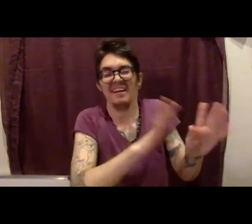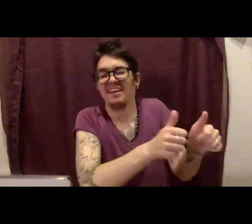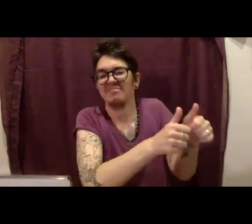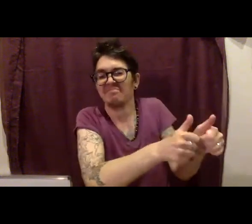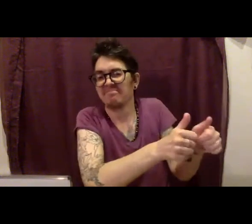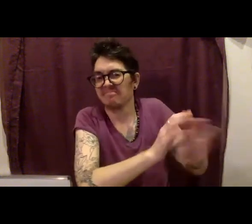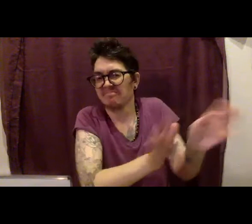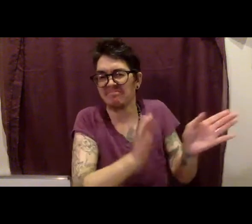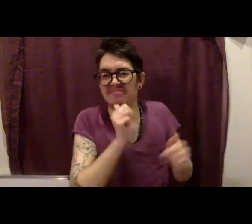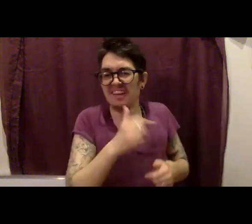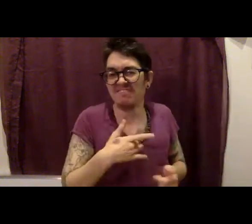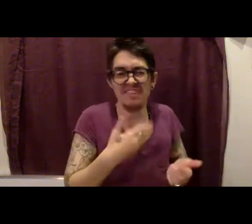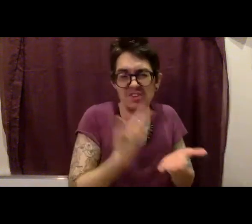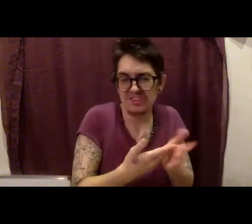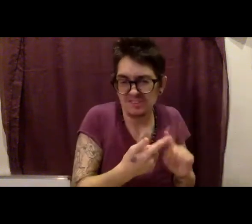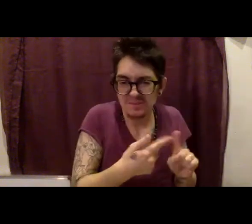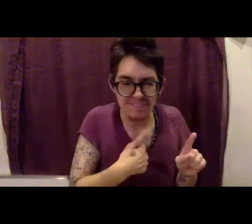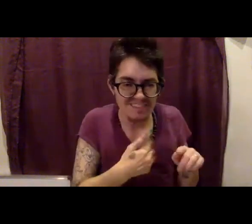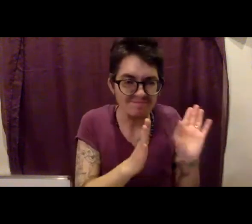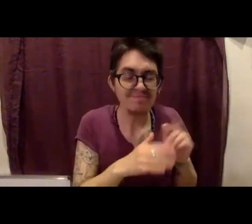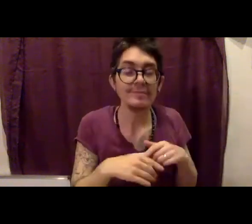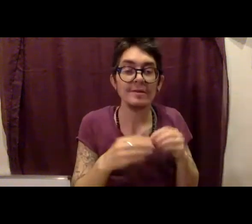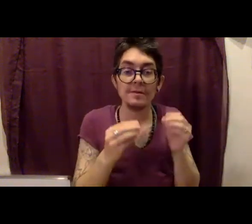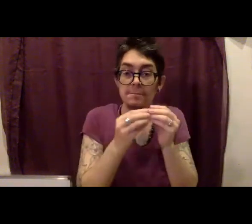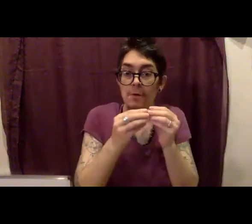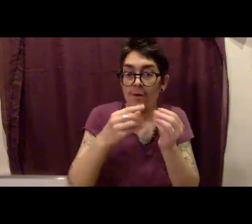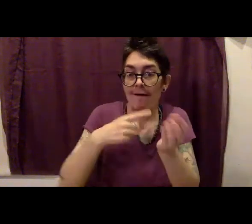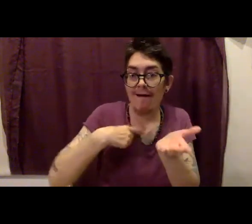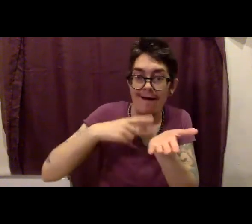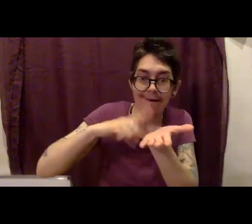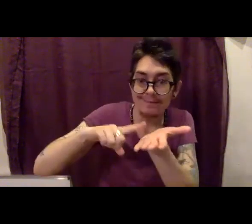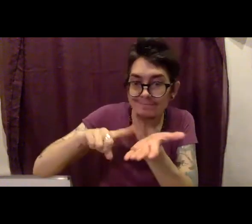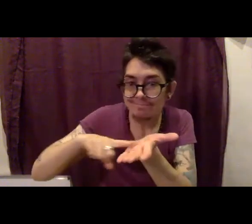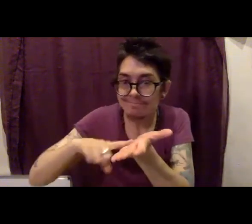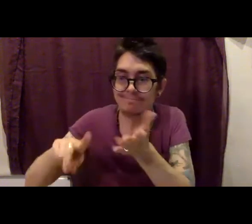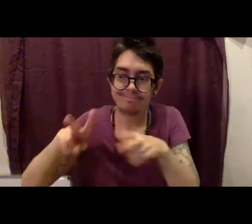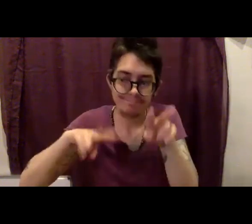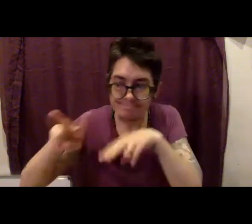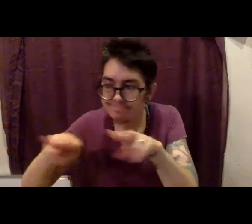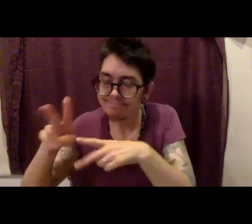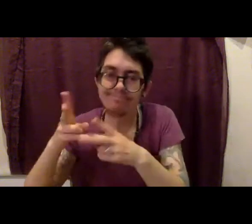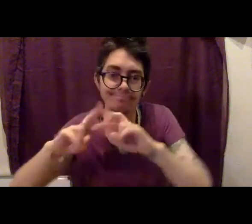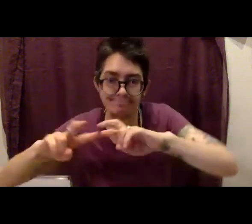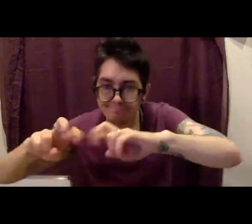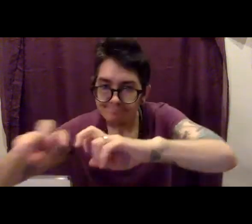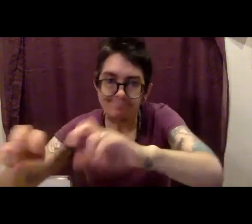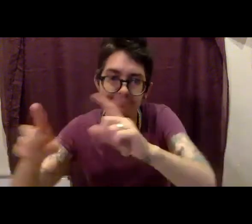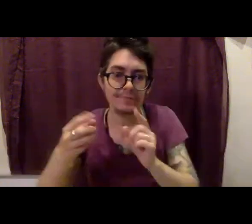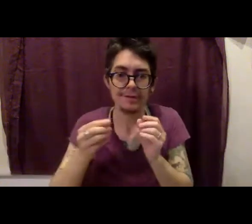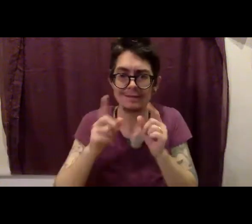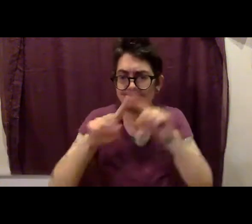anything that was related to the concept of the thought, I was just not having it. It was just not resonating with it at all. And so later on, I